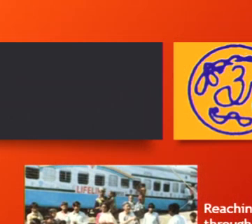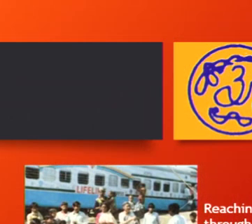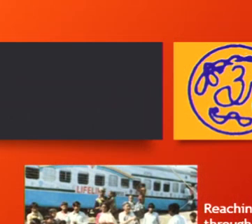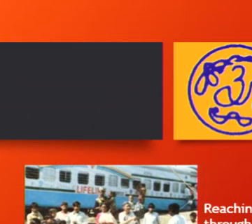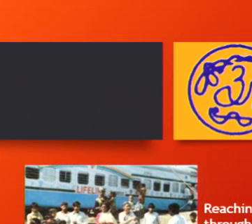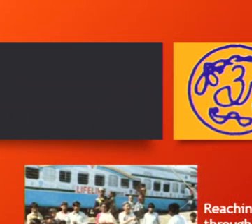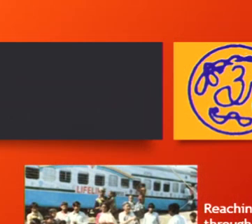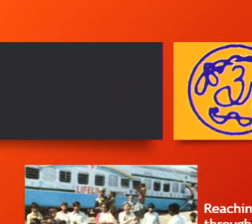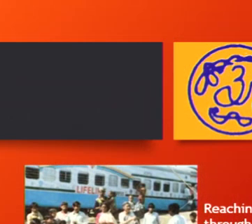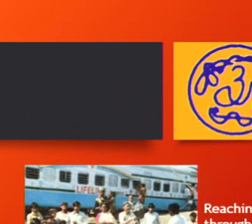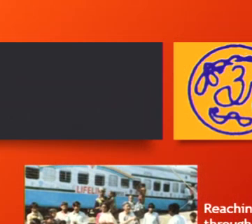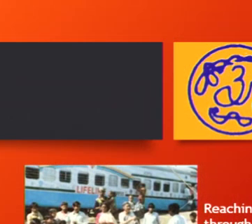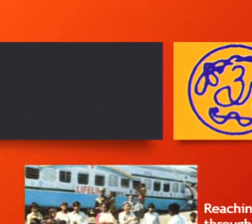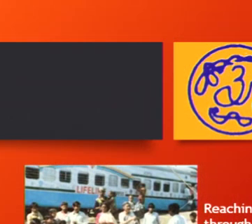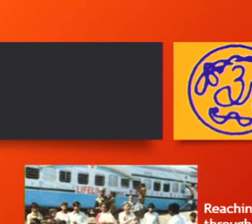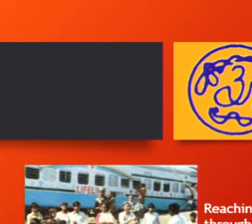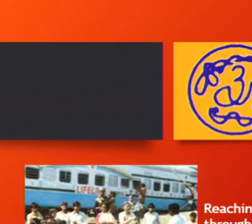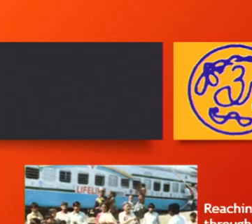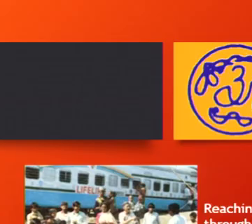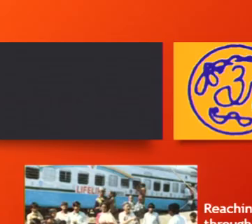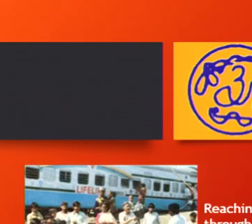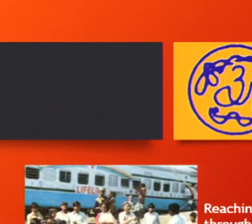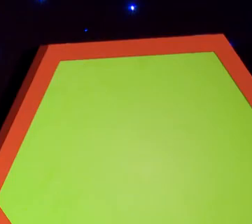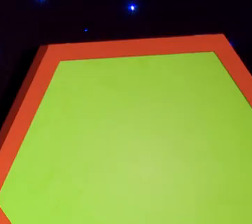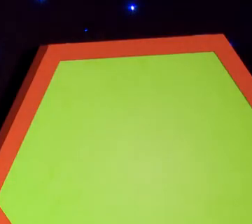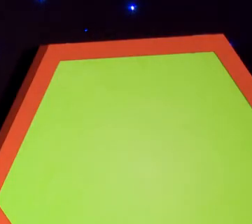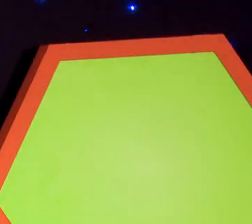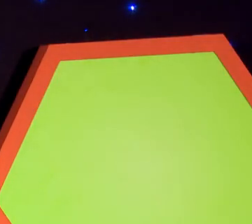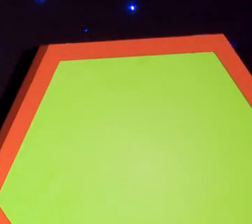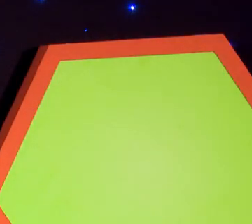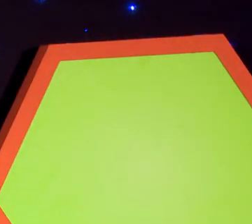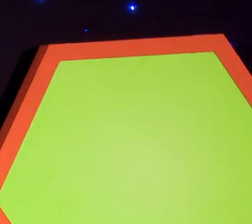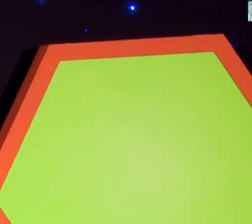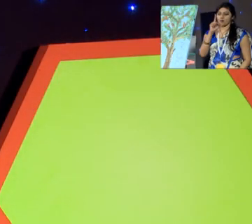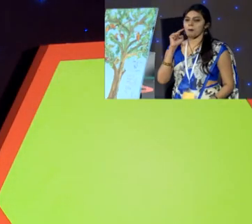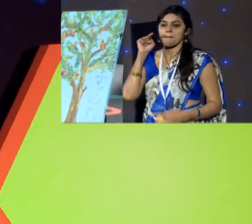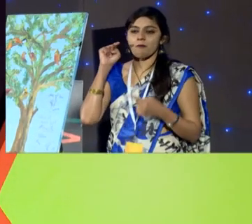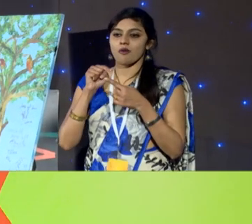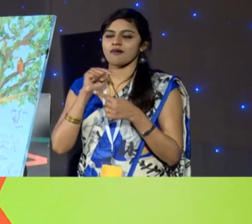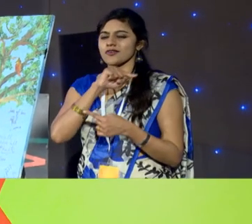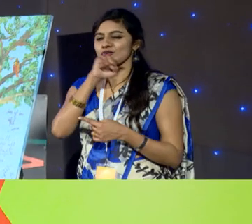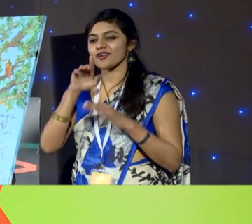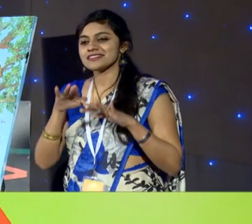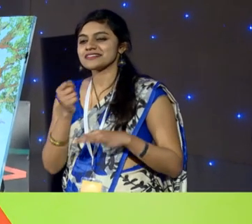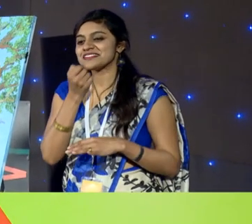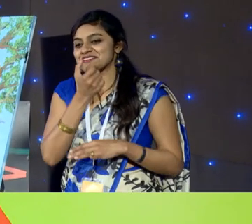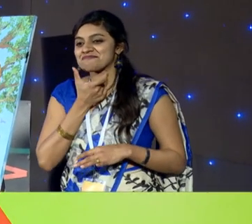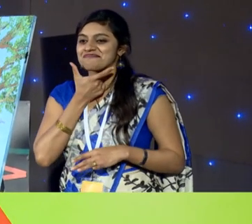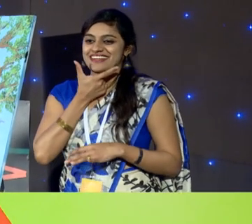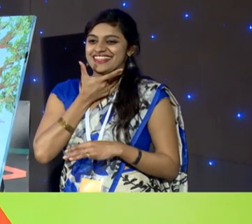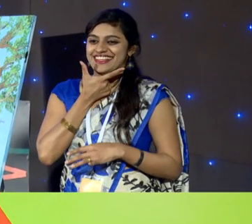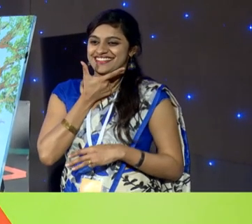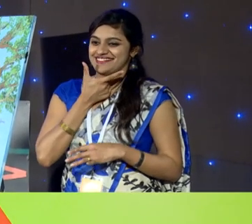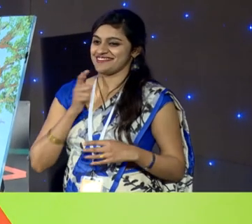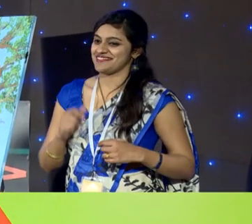So what you see is a smile on each and everyone's face. That is our award. Next, please.